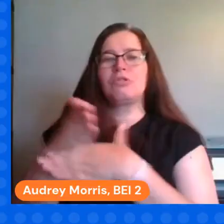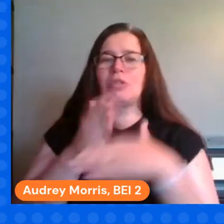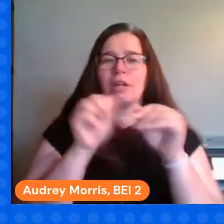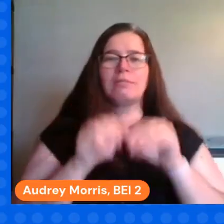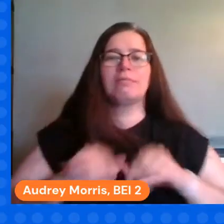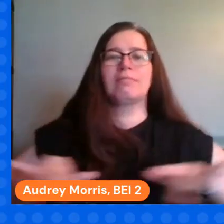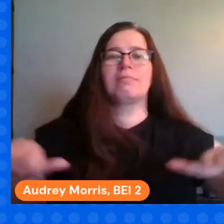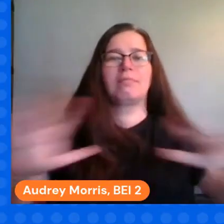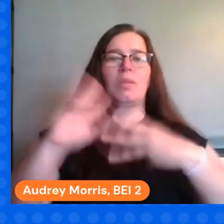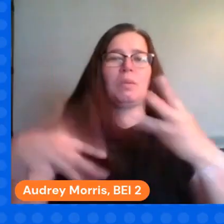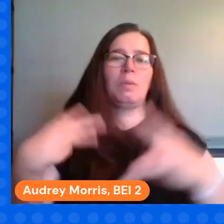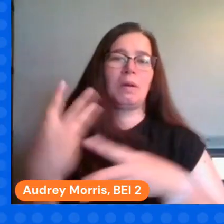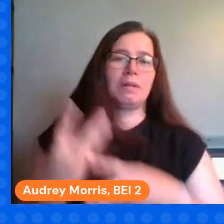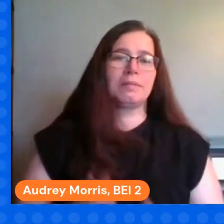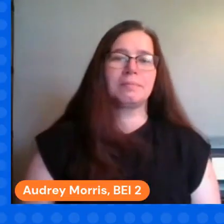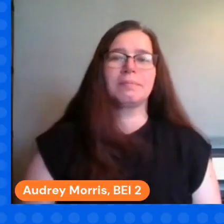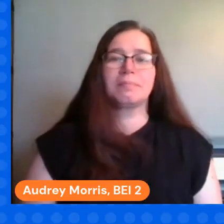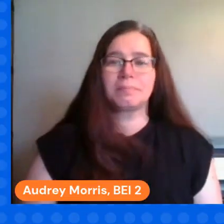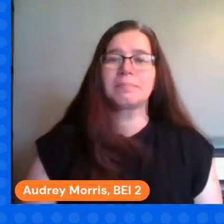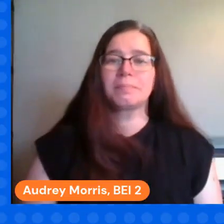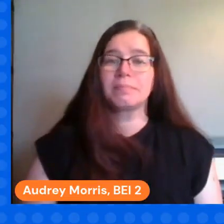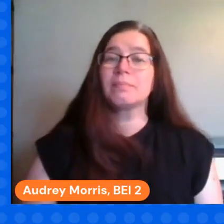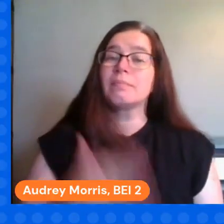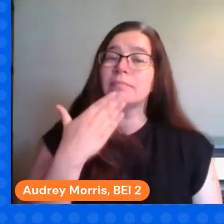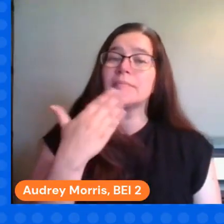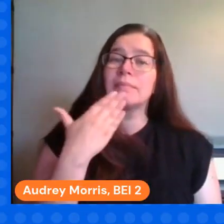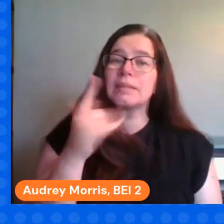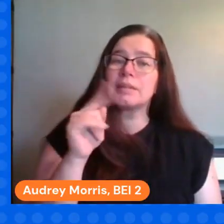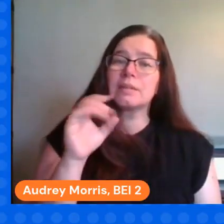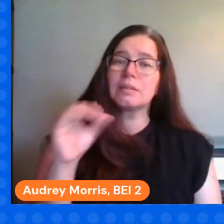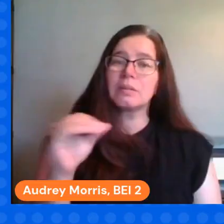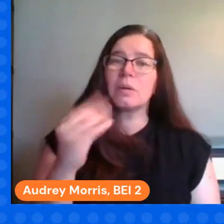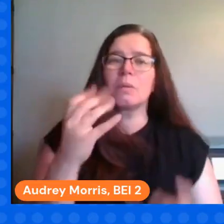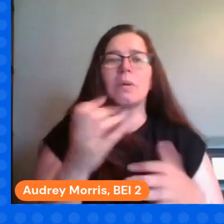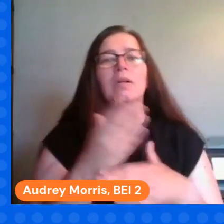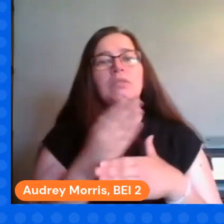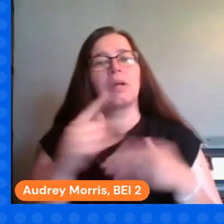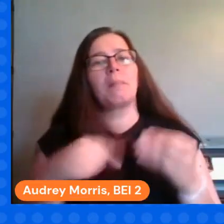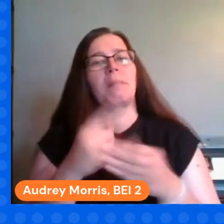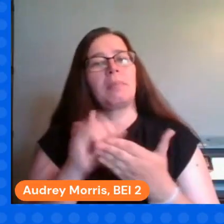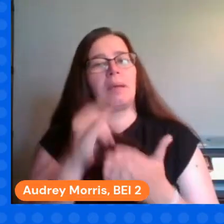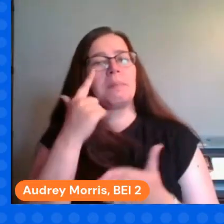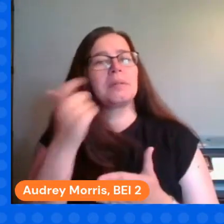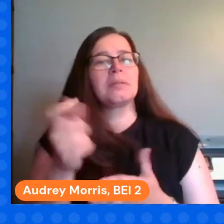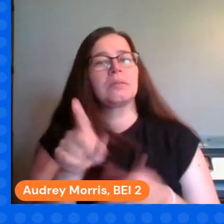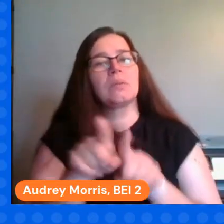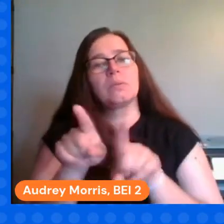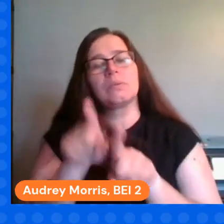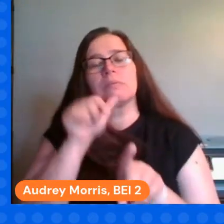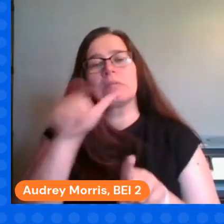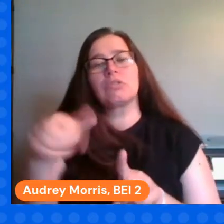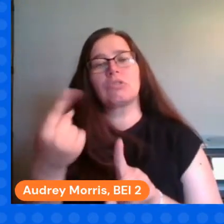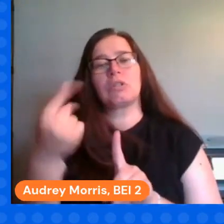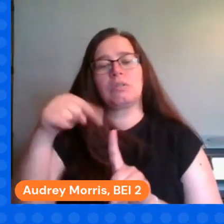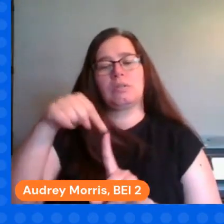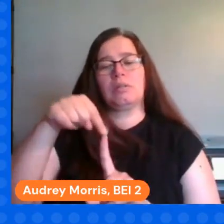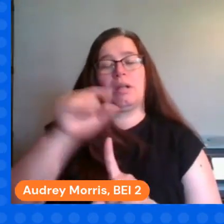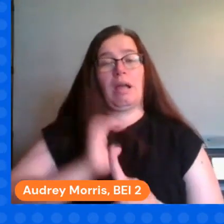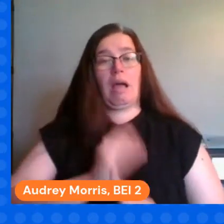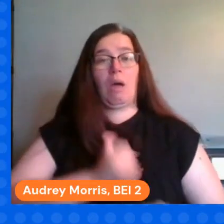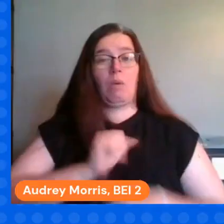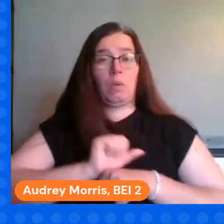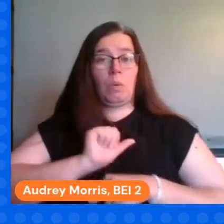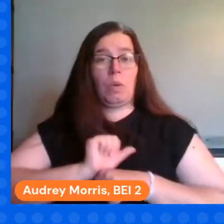Thanks, Tao, for sharing. I guess I really wanted you to share about this because also it's not the work that we are doing as the